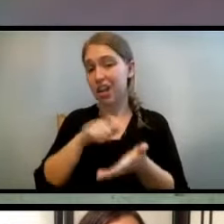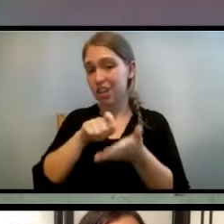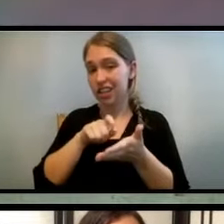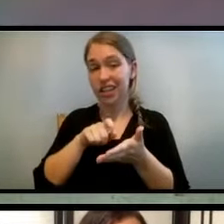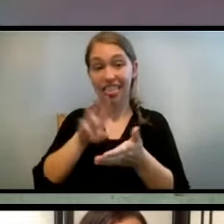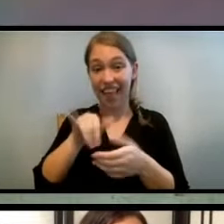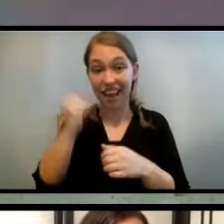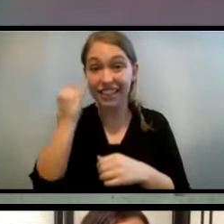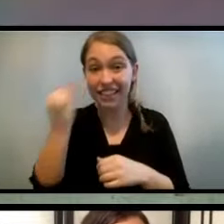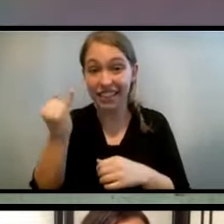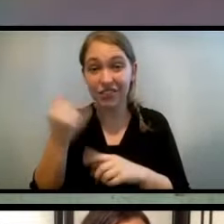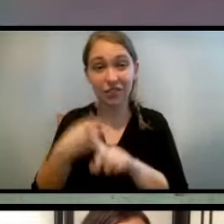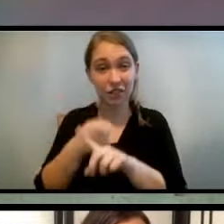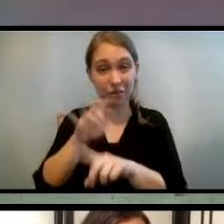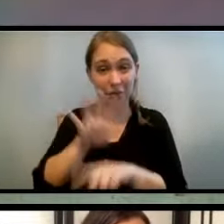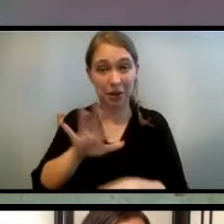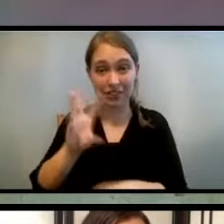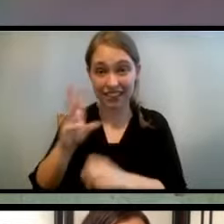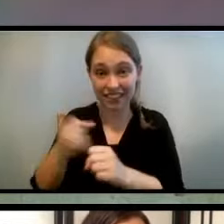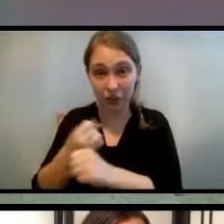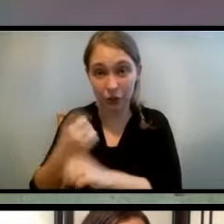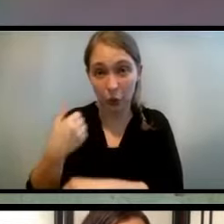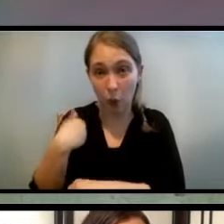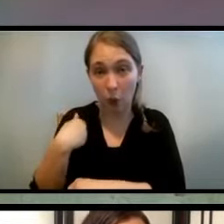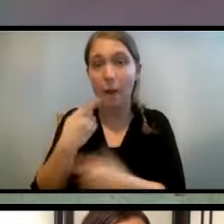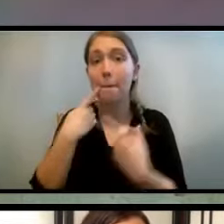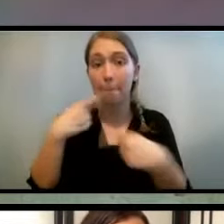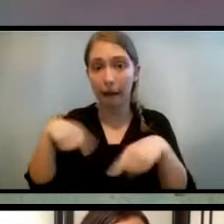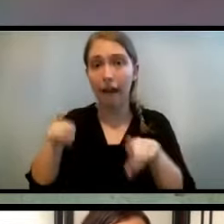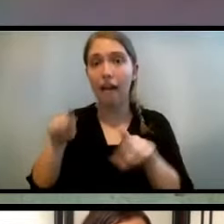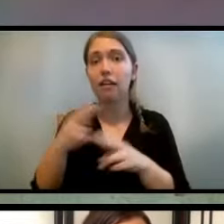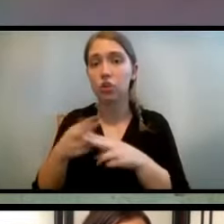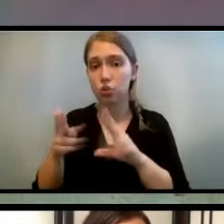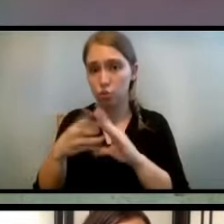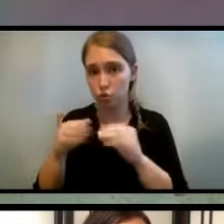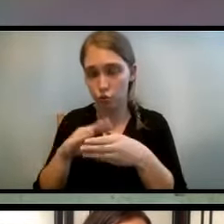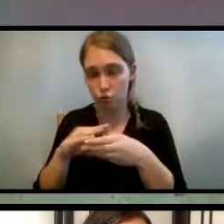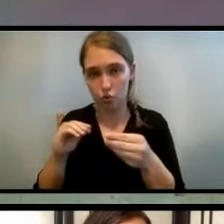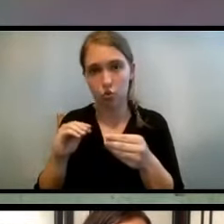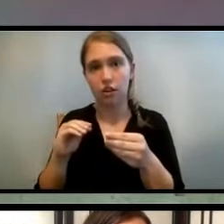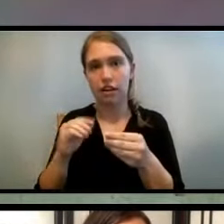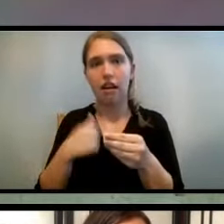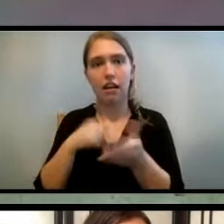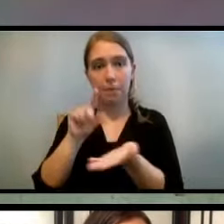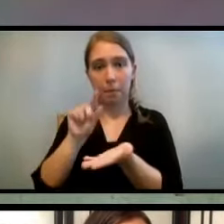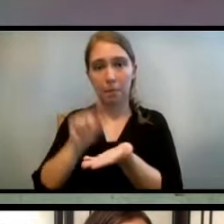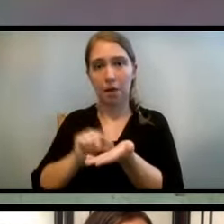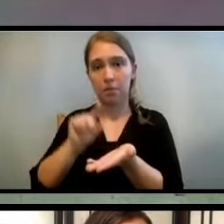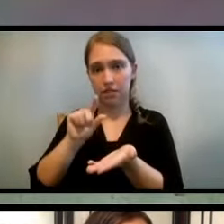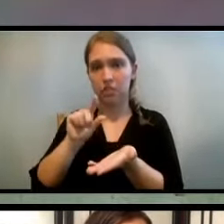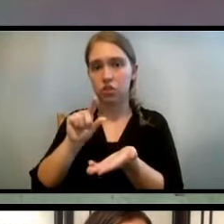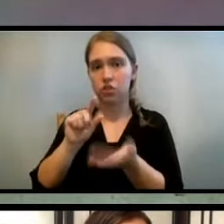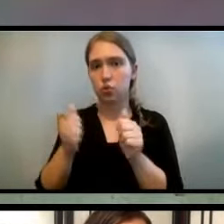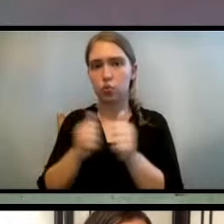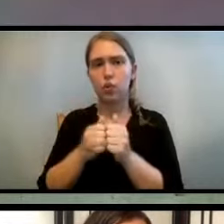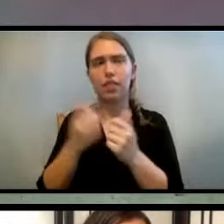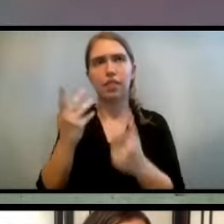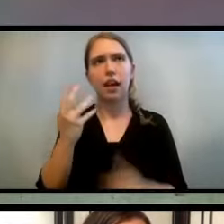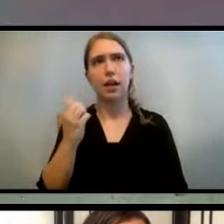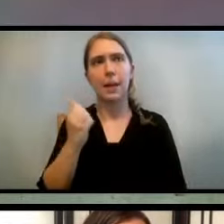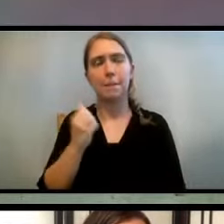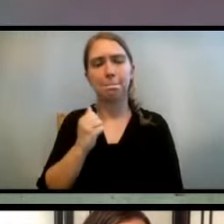ago was finally turned into a short story that I that was able to be published with